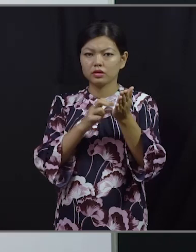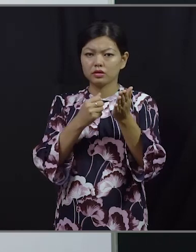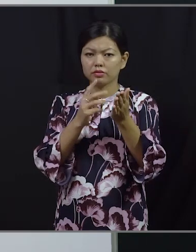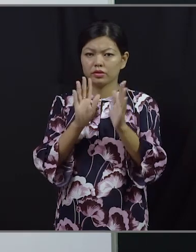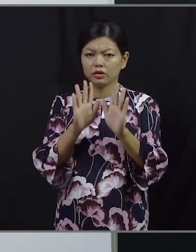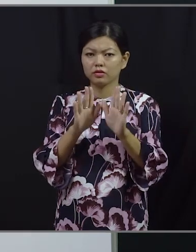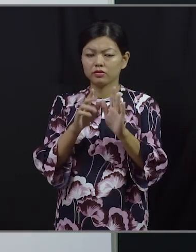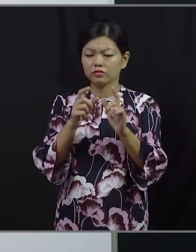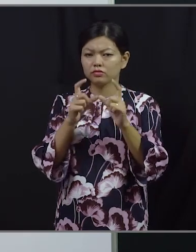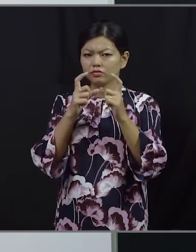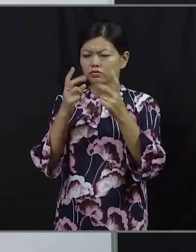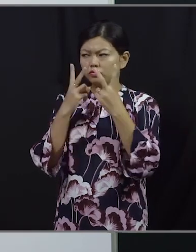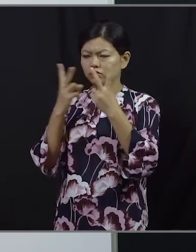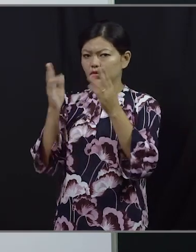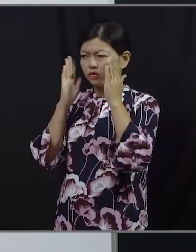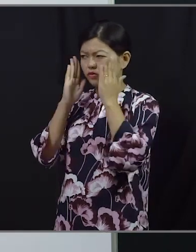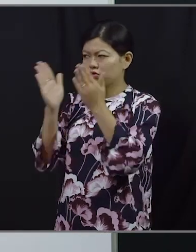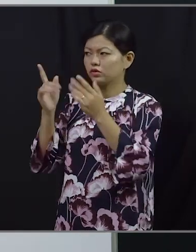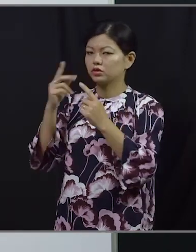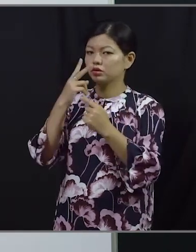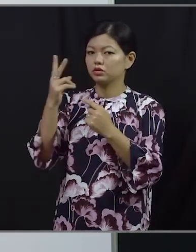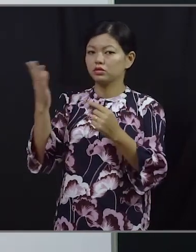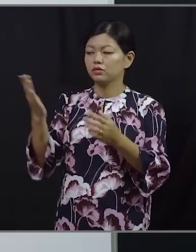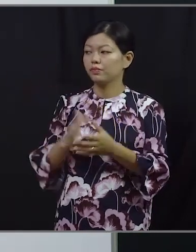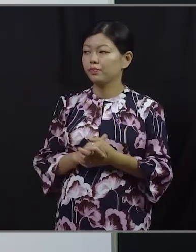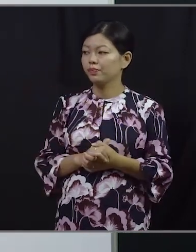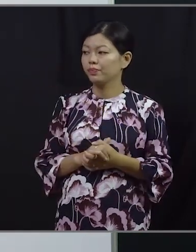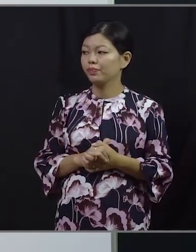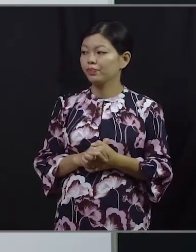A dash Q divided by